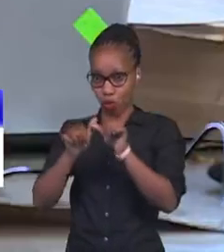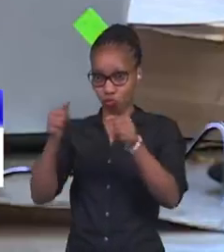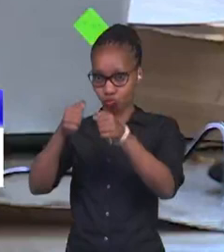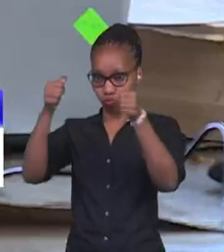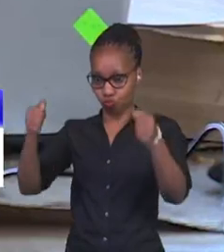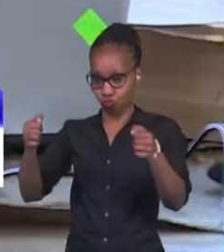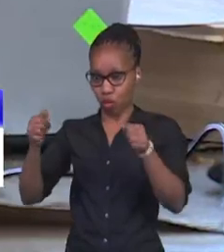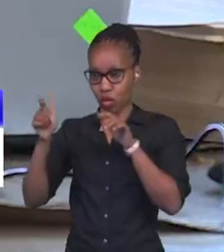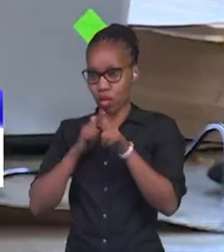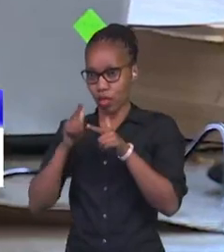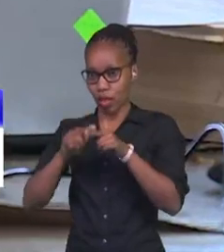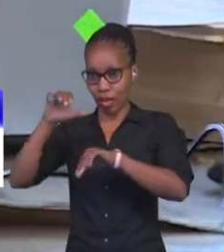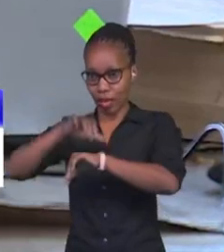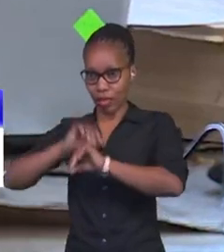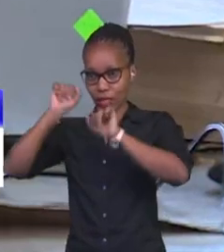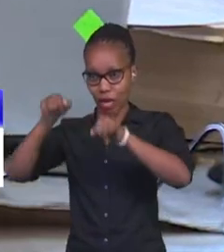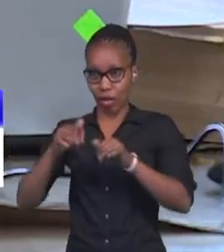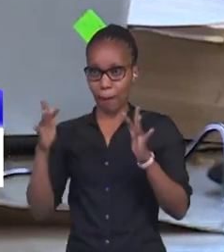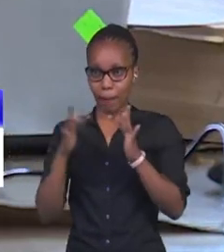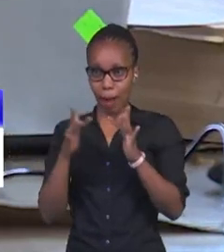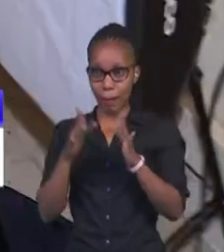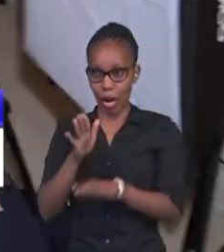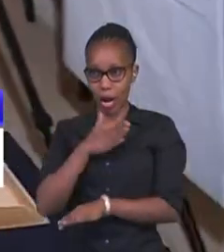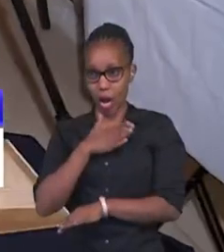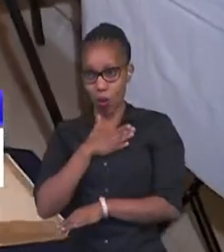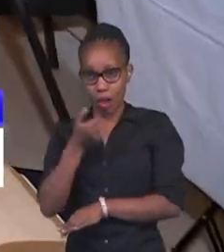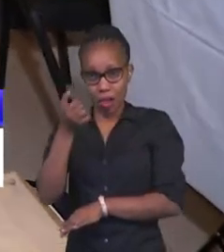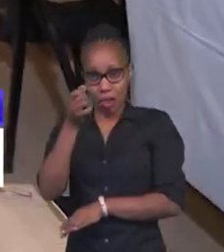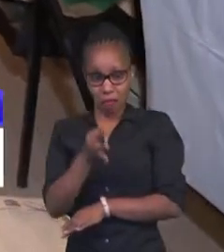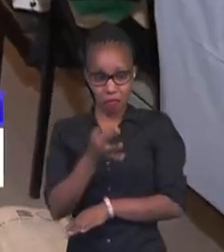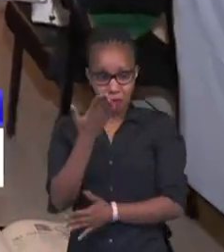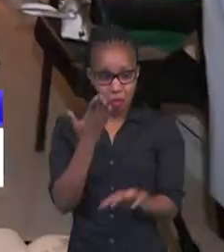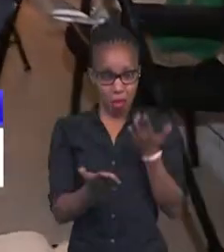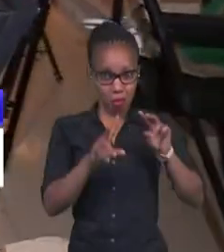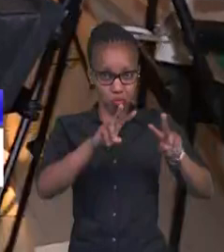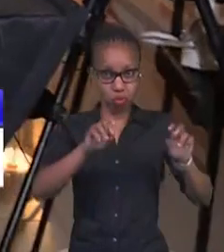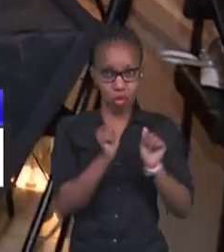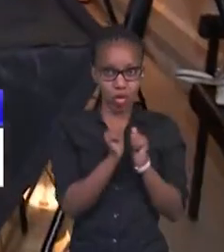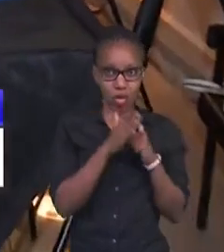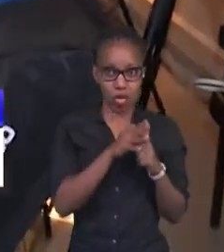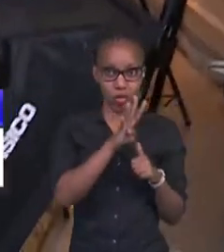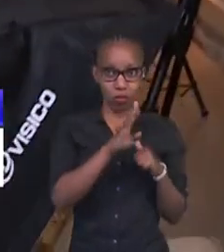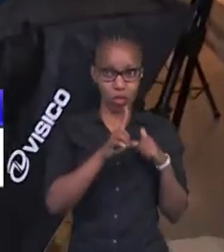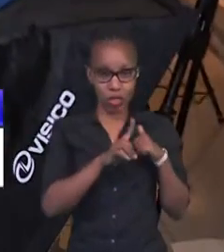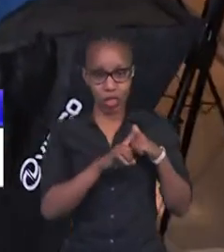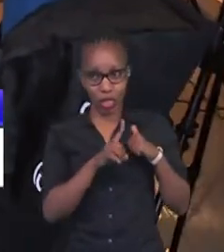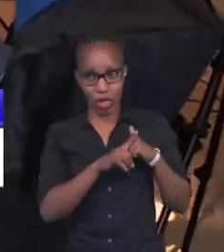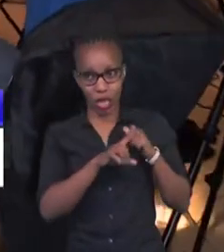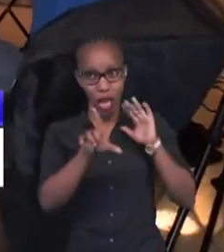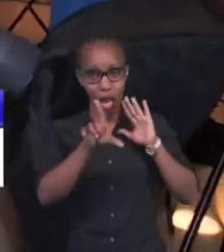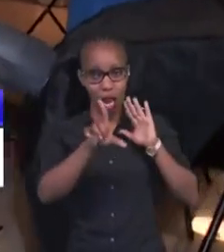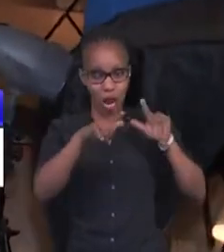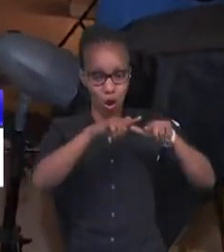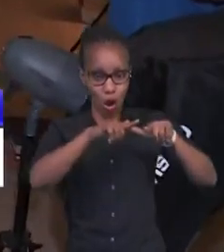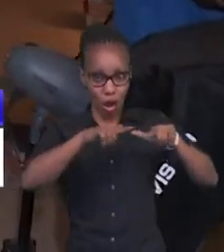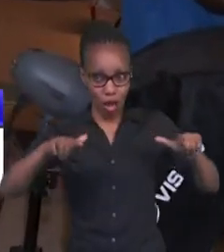is findable on a website. So if anybody is looking for, you know, 1946 land laws, they should be able to find